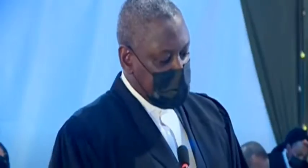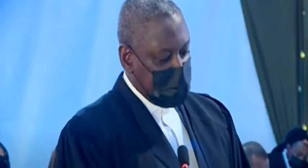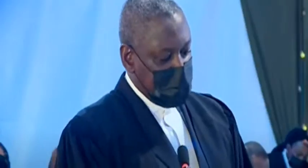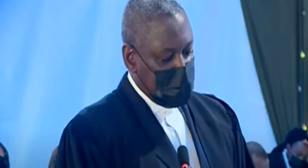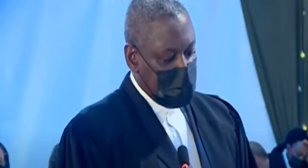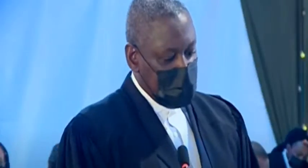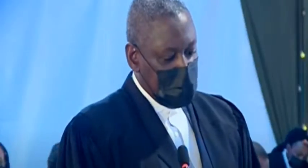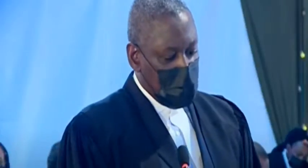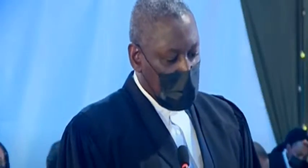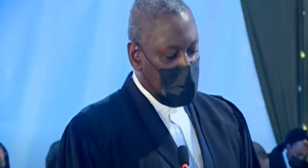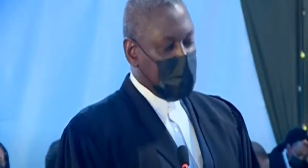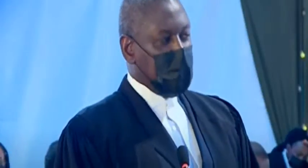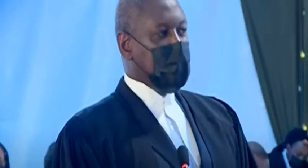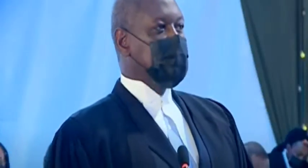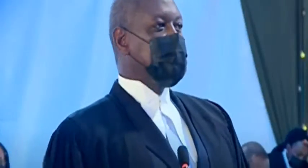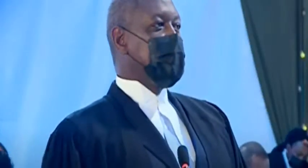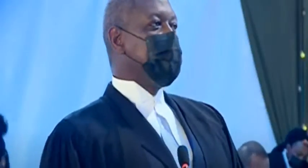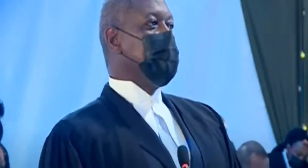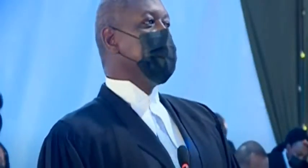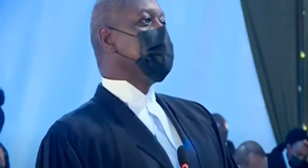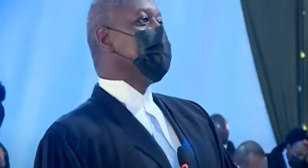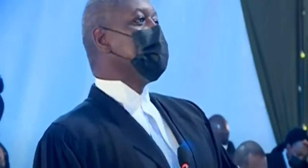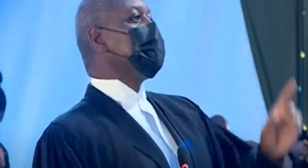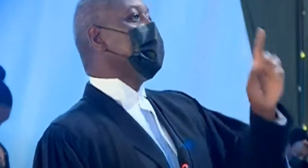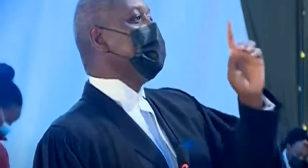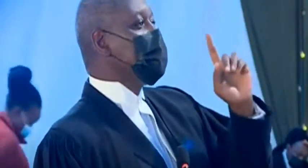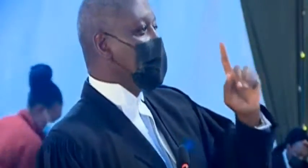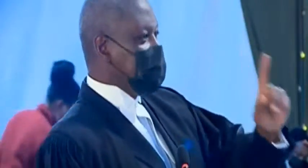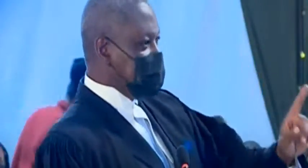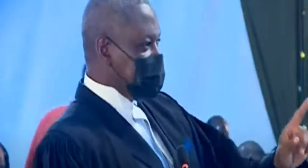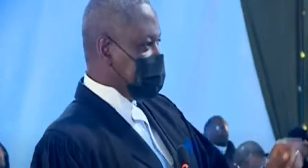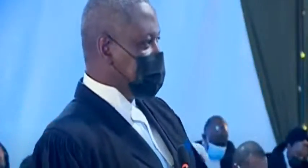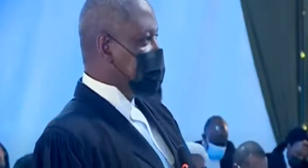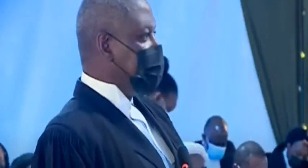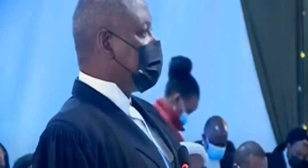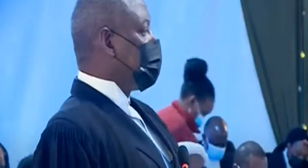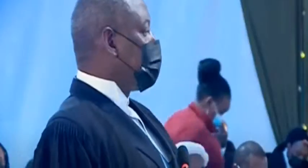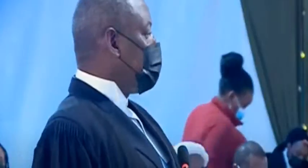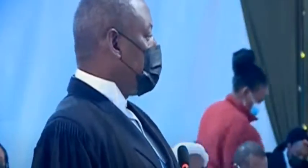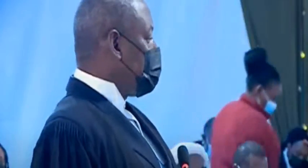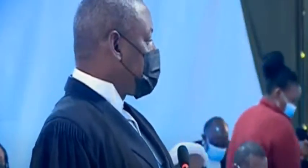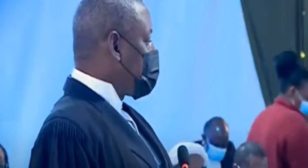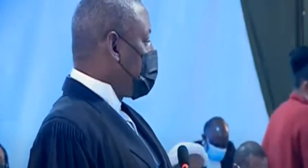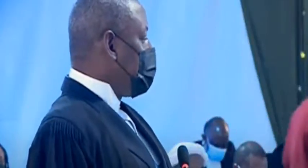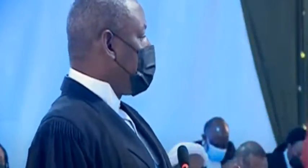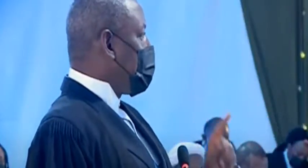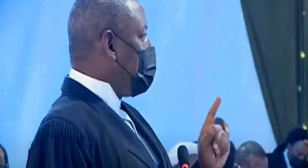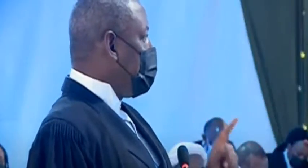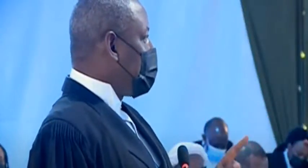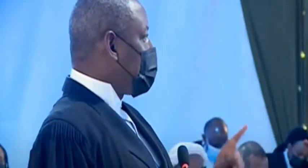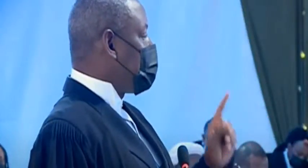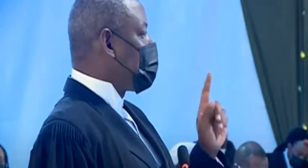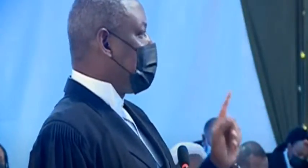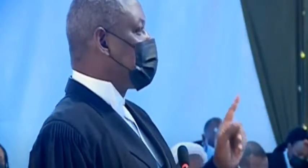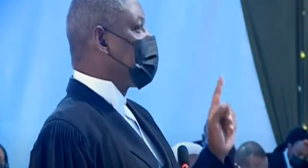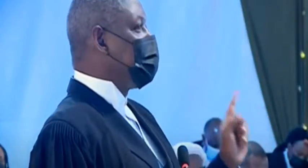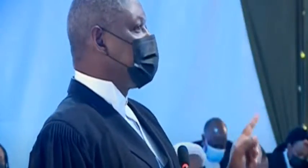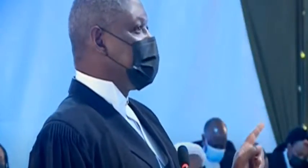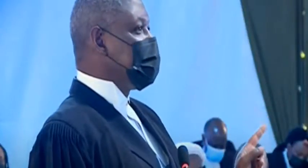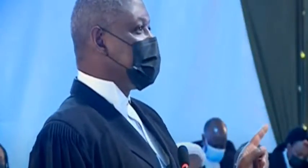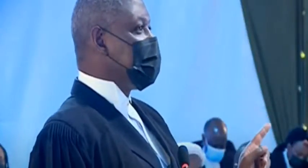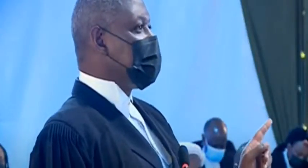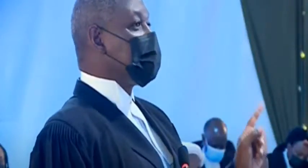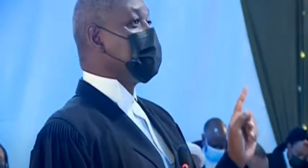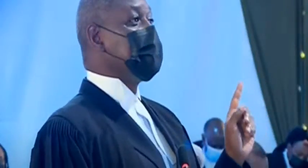entire history, one of the organs that is not mentioned even once is the Parliamentary